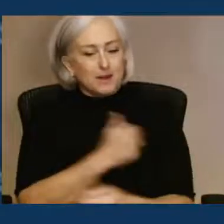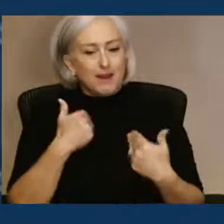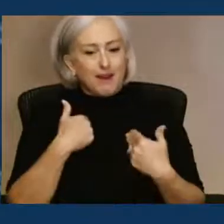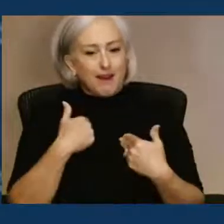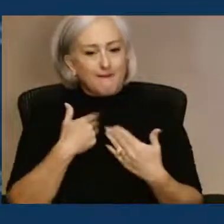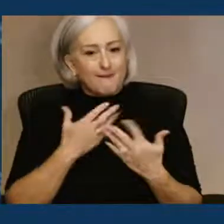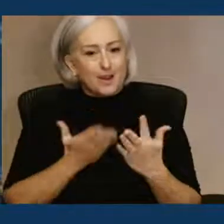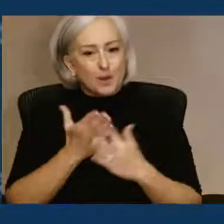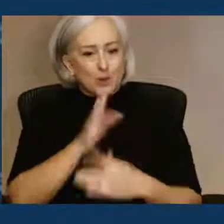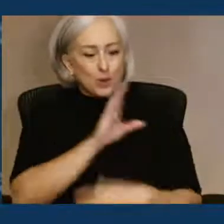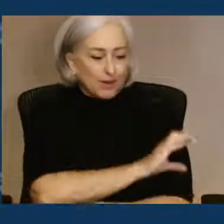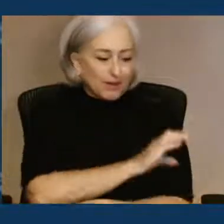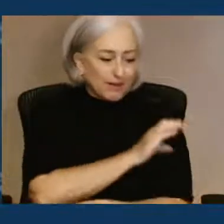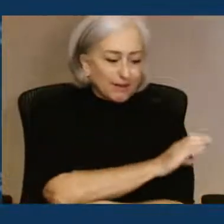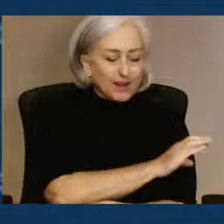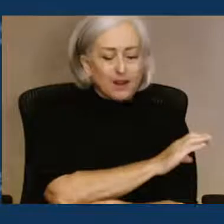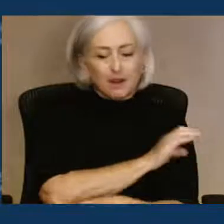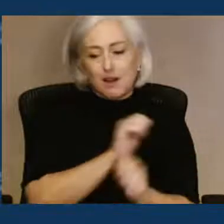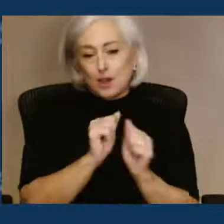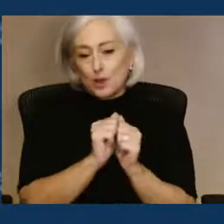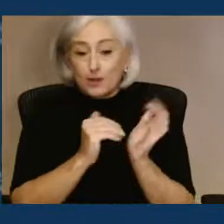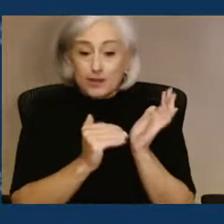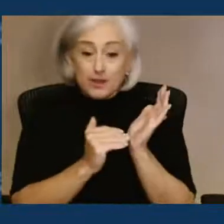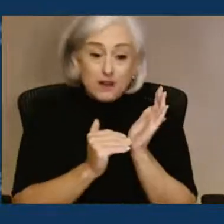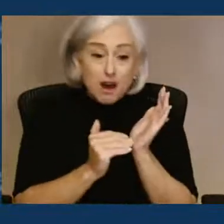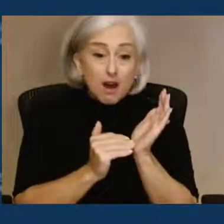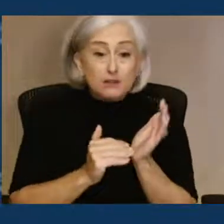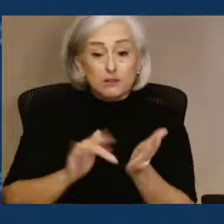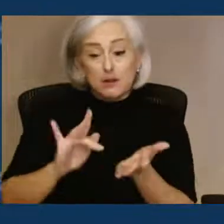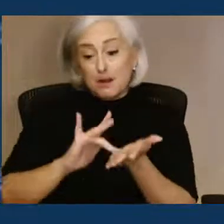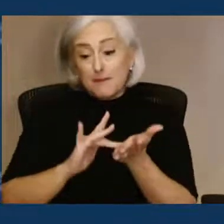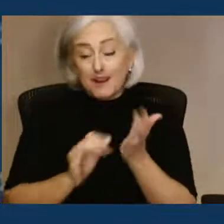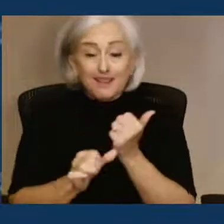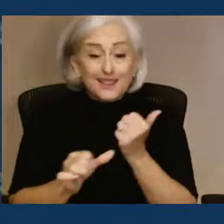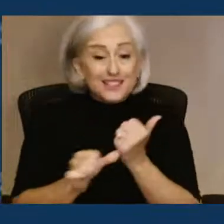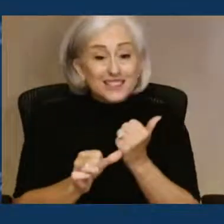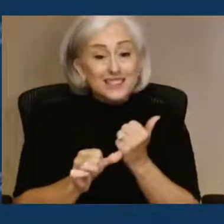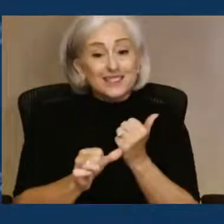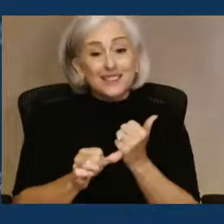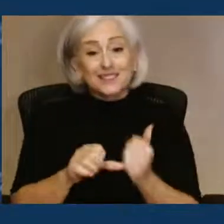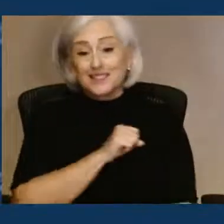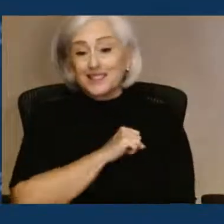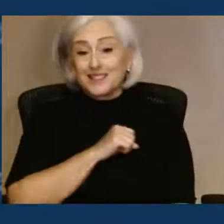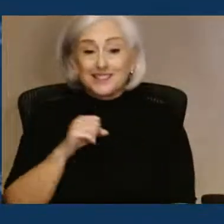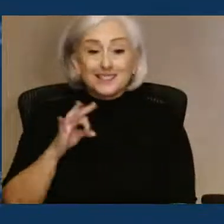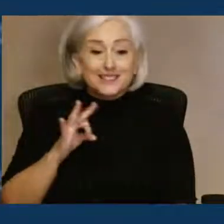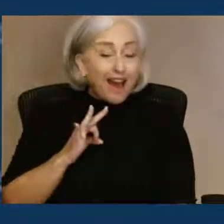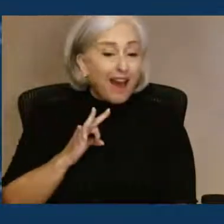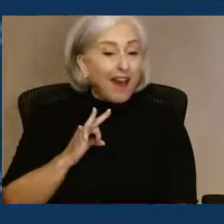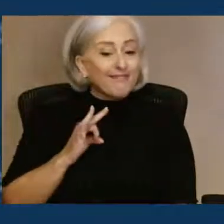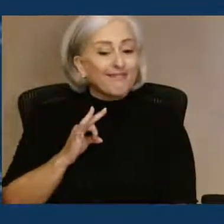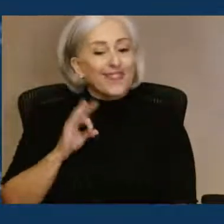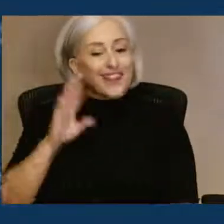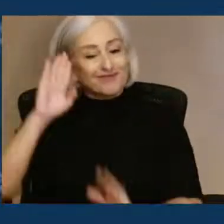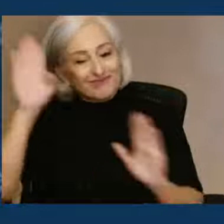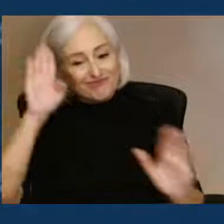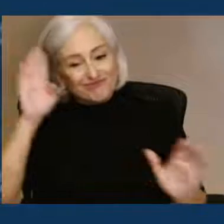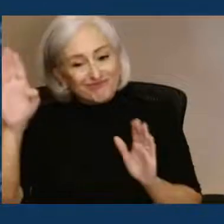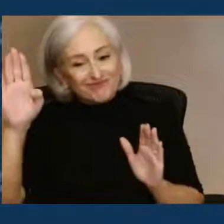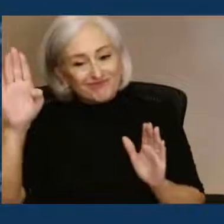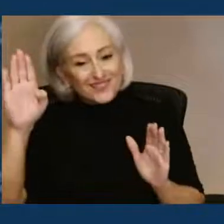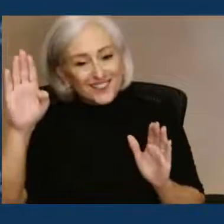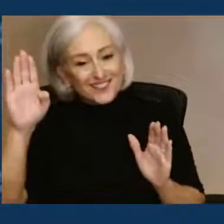it's, you know, with the providers, the medical assistants, or the staff greeting them. So I get a lot of